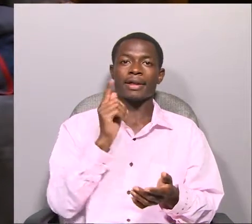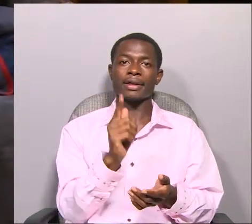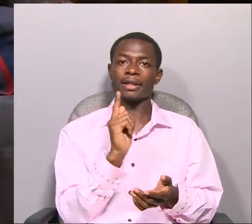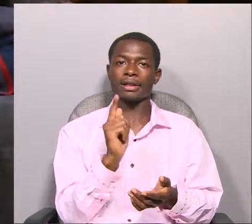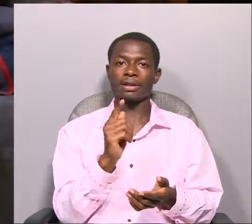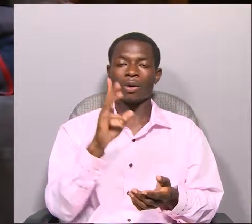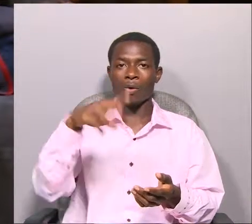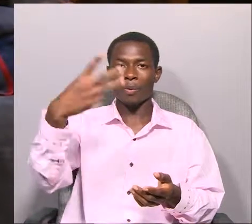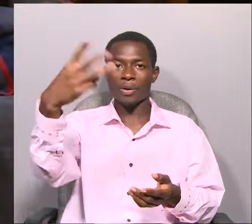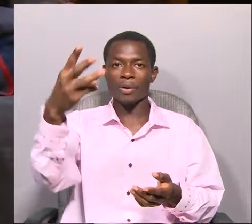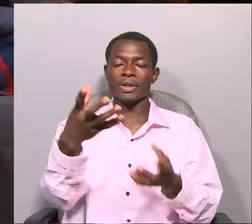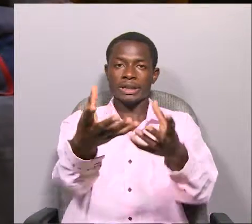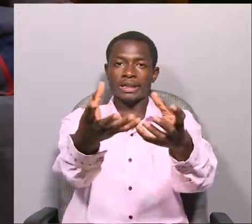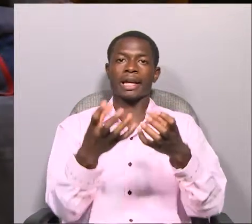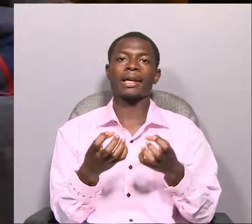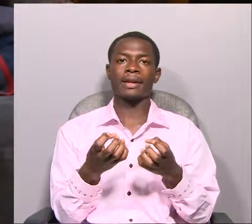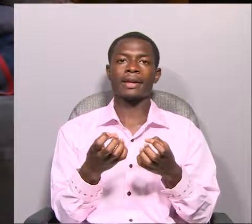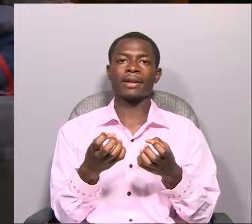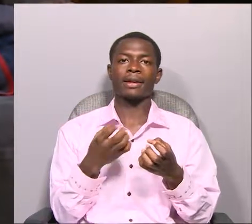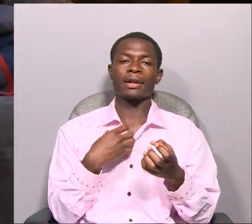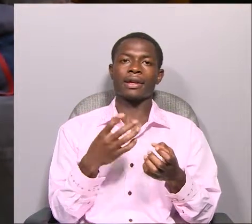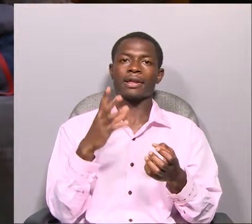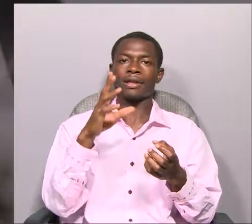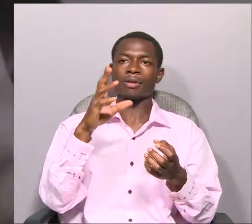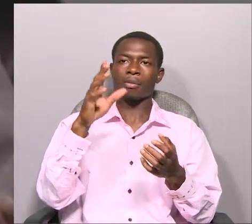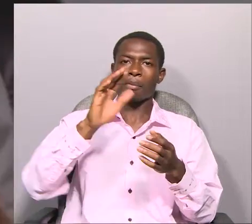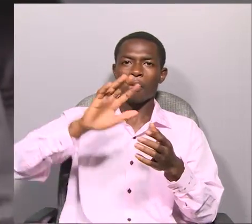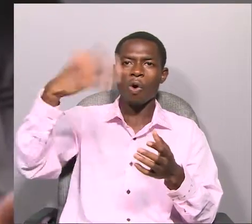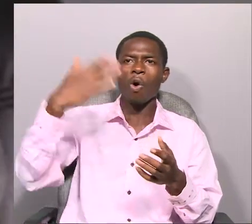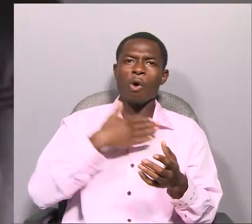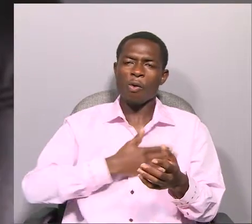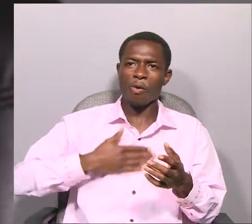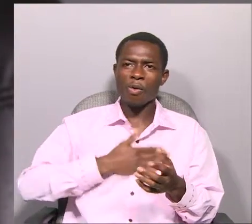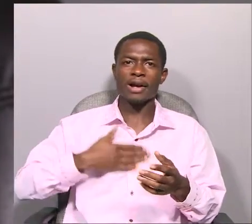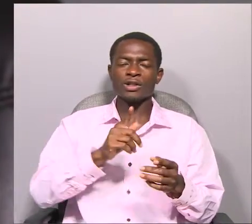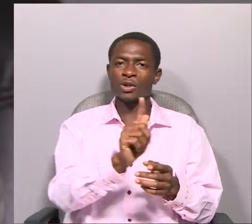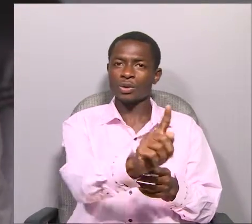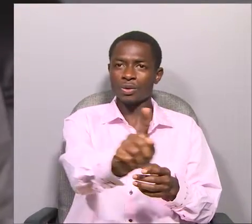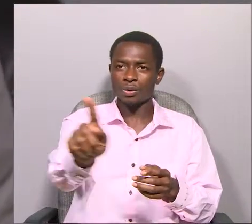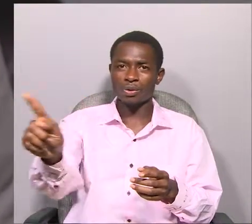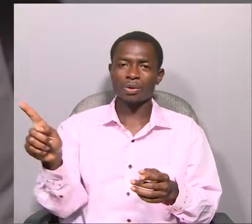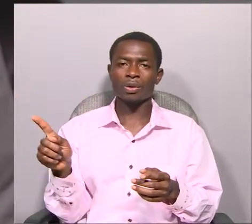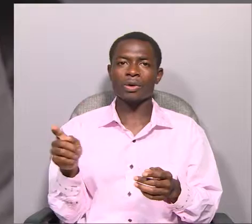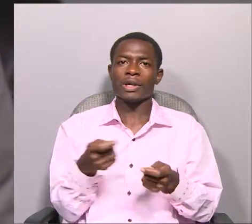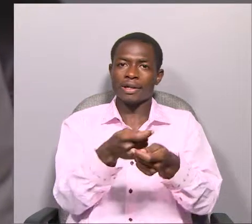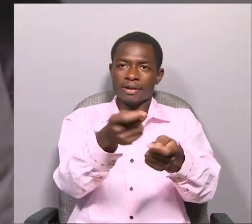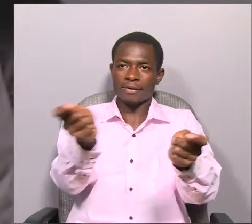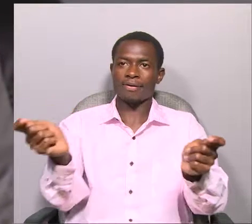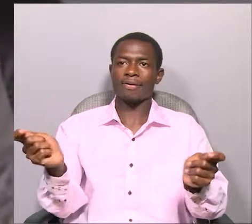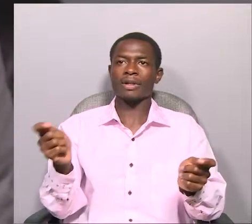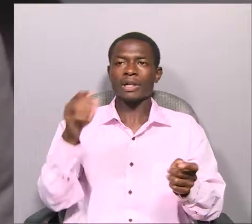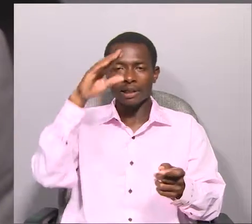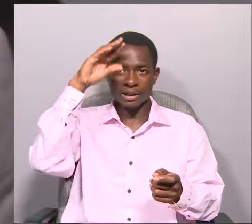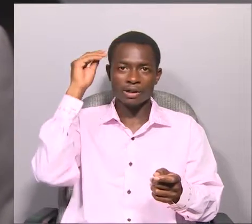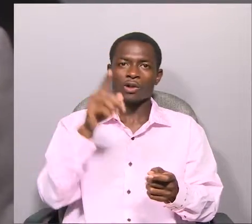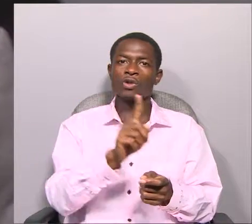these we will take them on board. We want your contributions. It